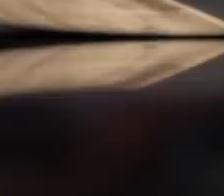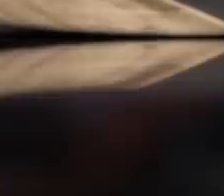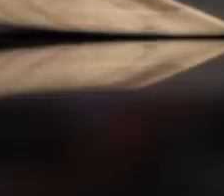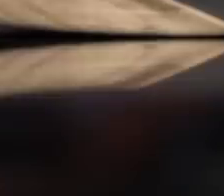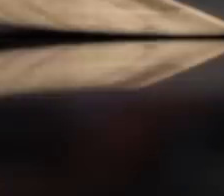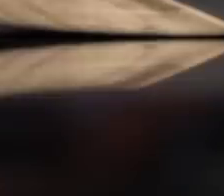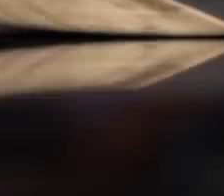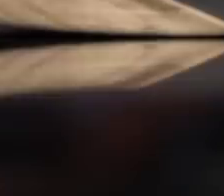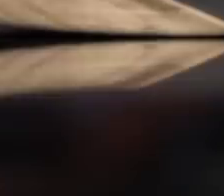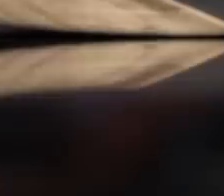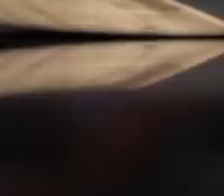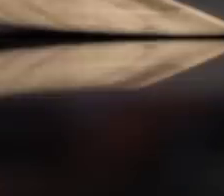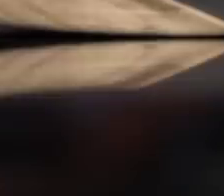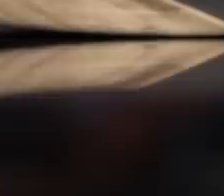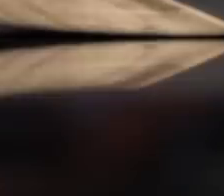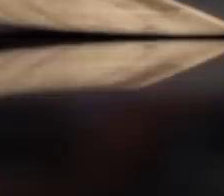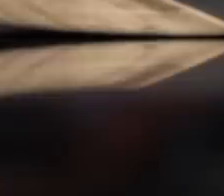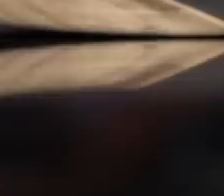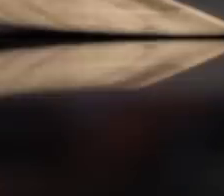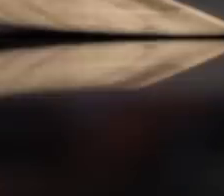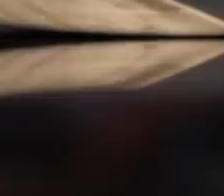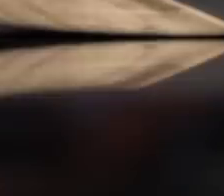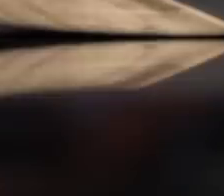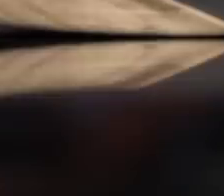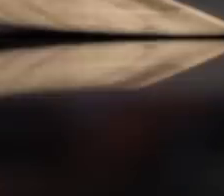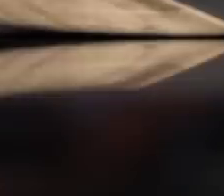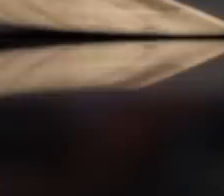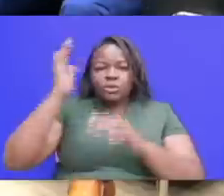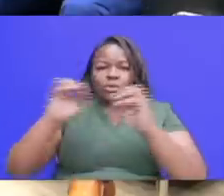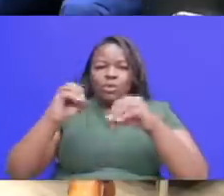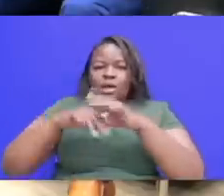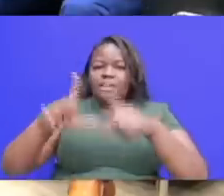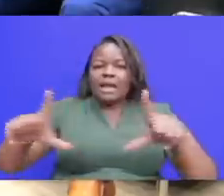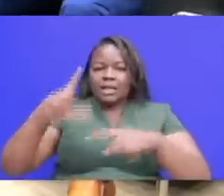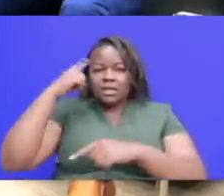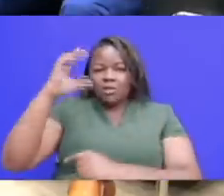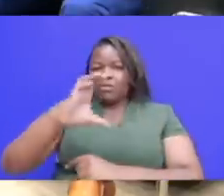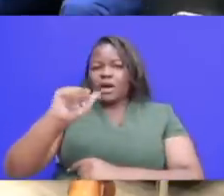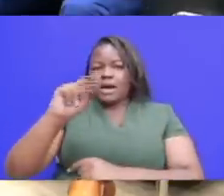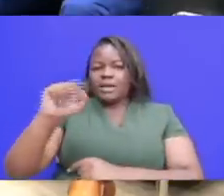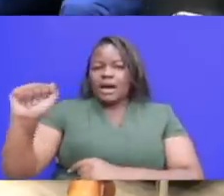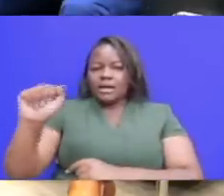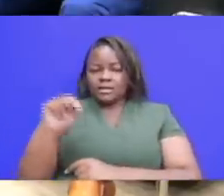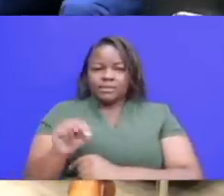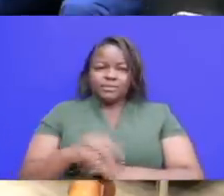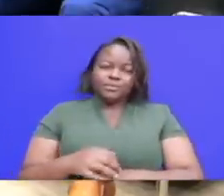Jacob dwelt in the land where his father was a stranger, in the land of Canaan. Now,